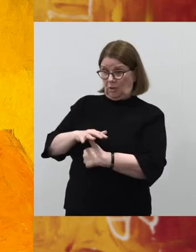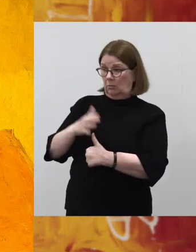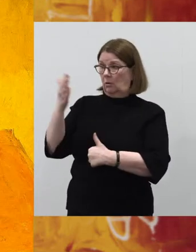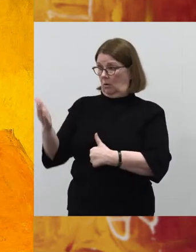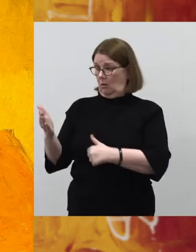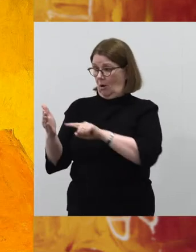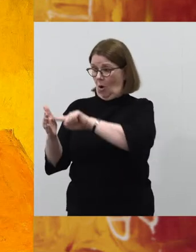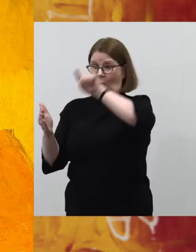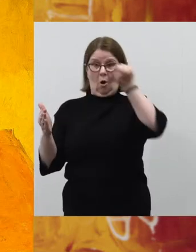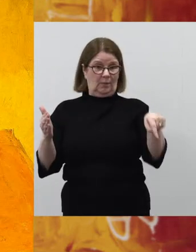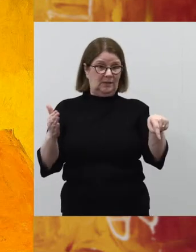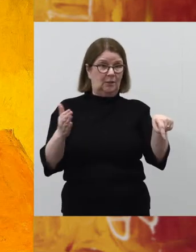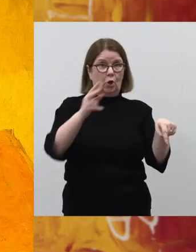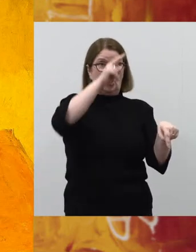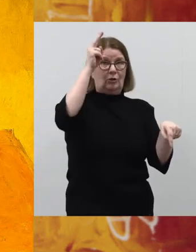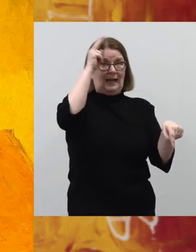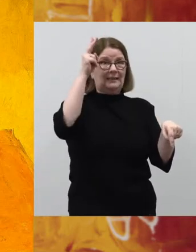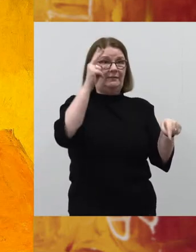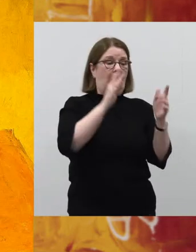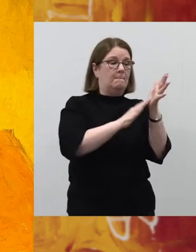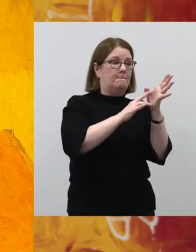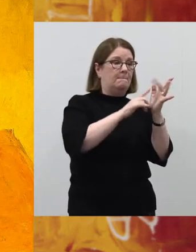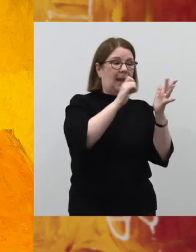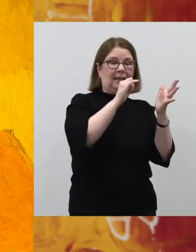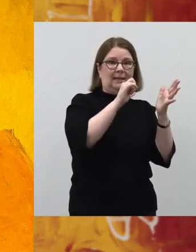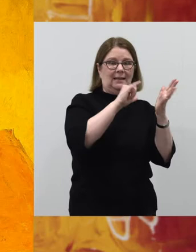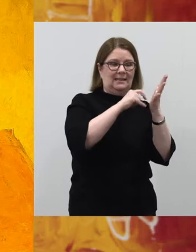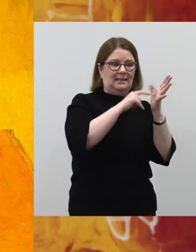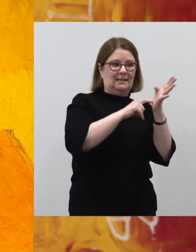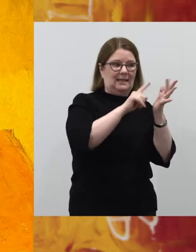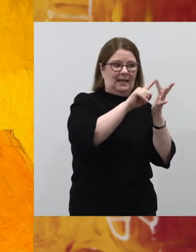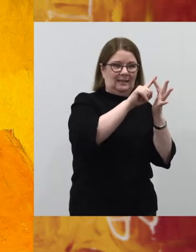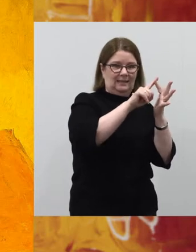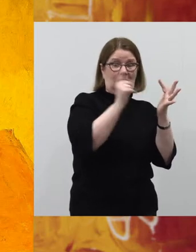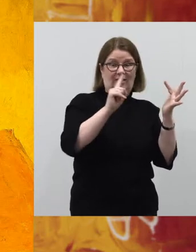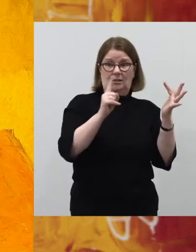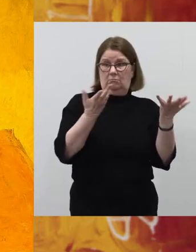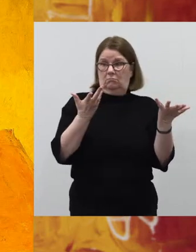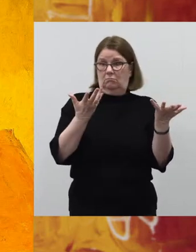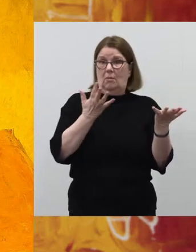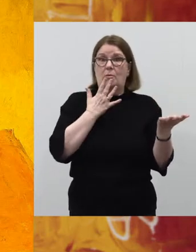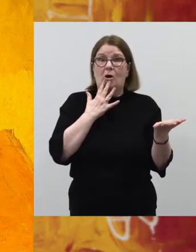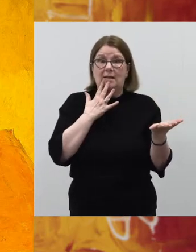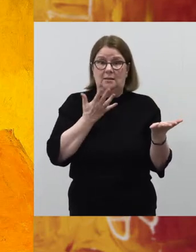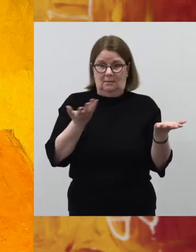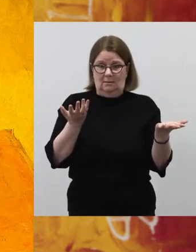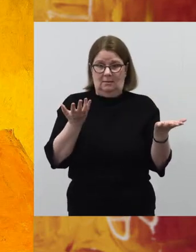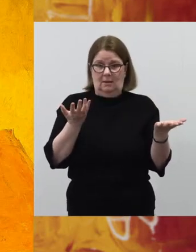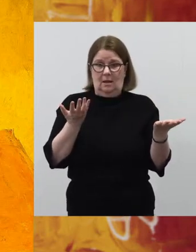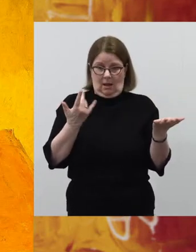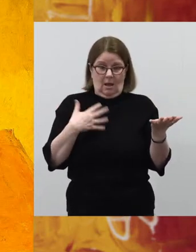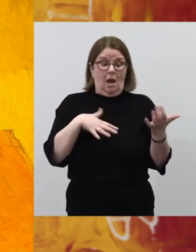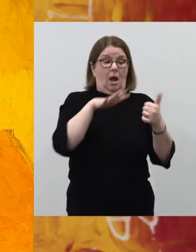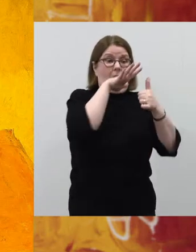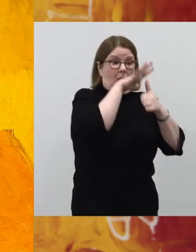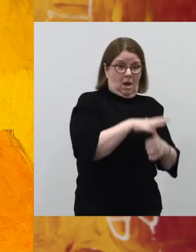external pressures have the potential to overwhelm, and most importantly, where they can harness the dark side as an incubator